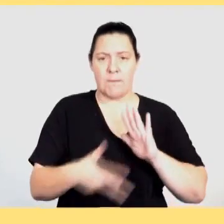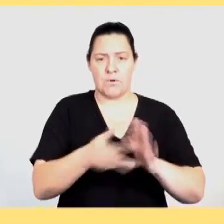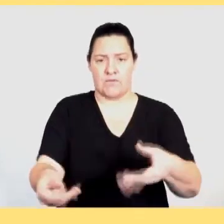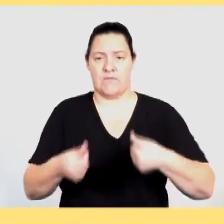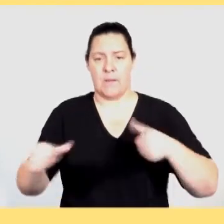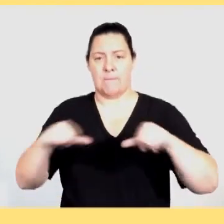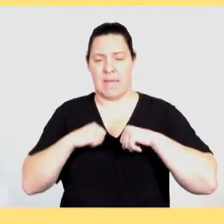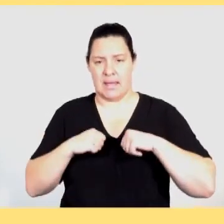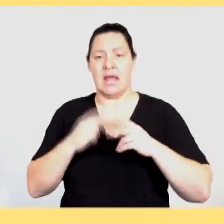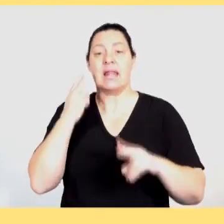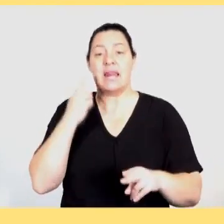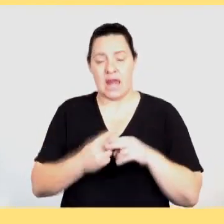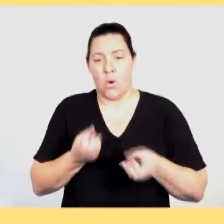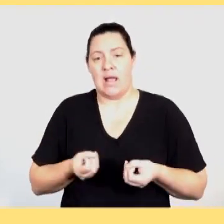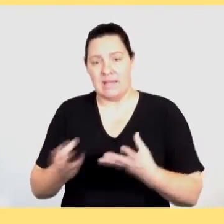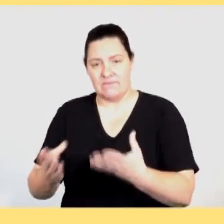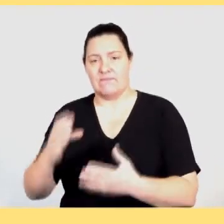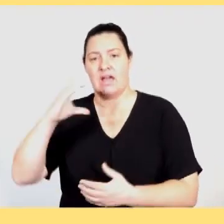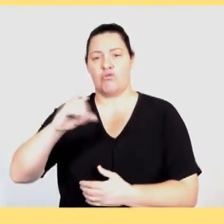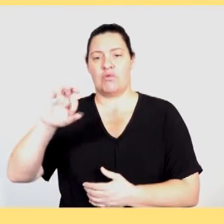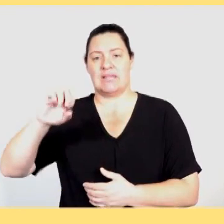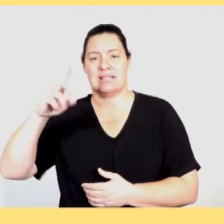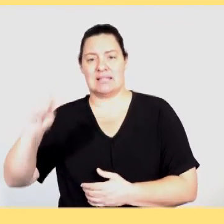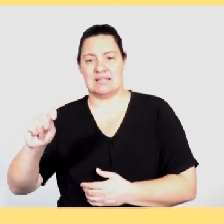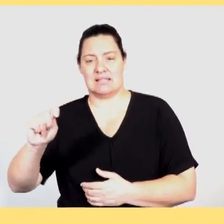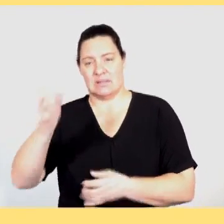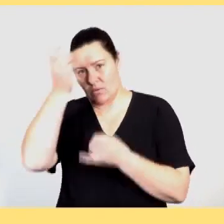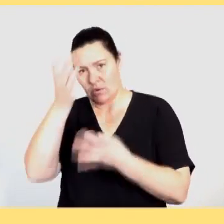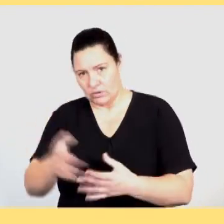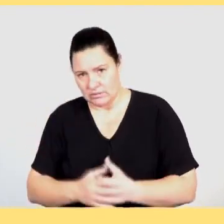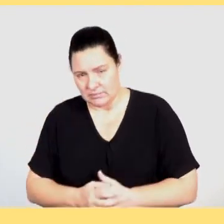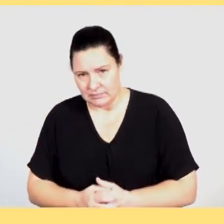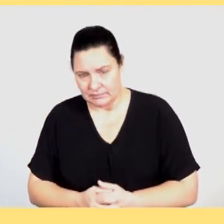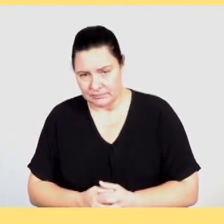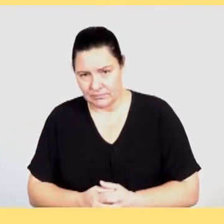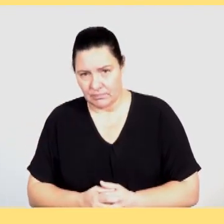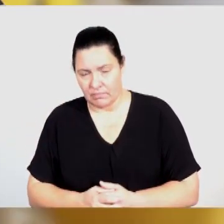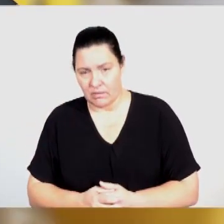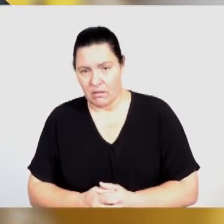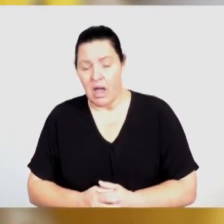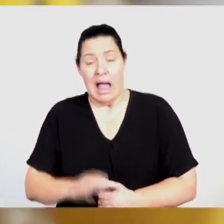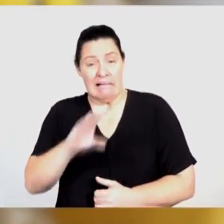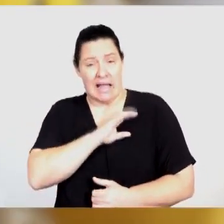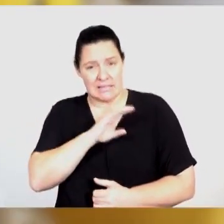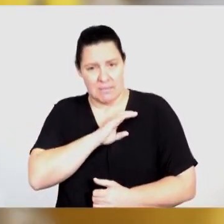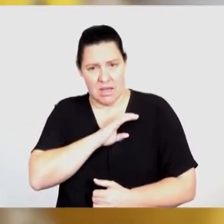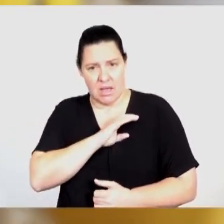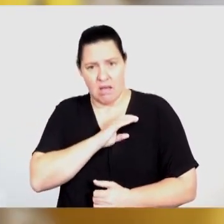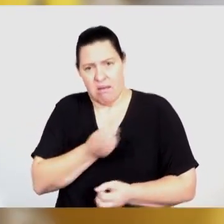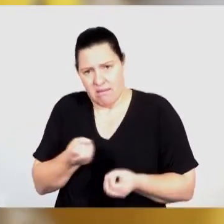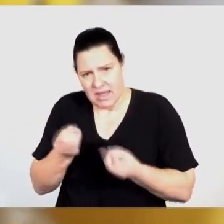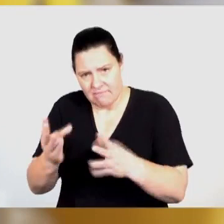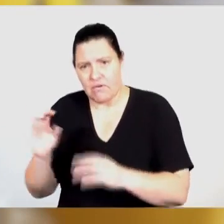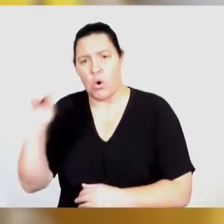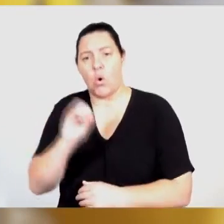return, they then issue what we call a credit note. Now you have to understand that we will give the customer